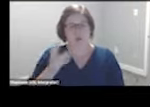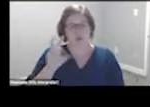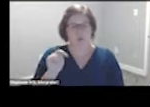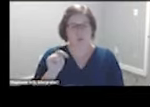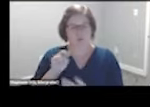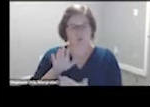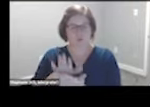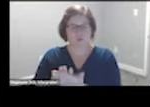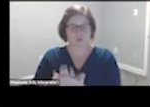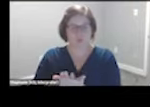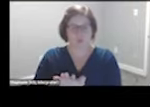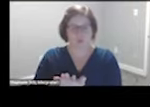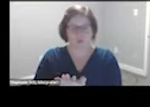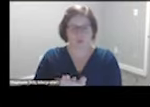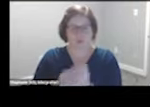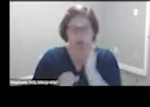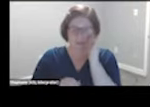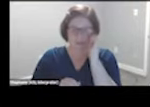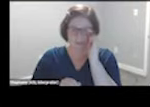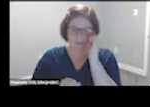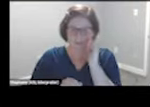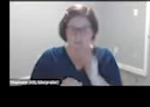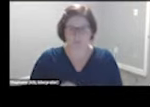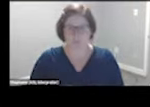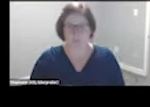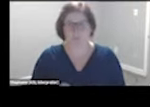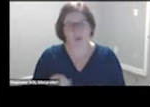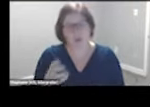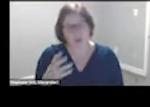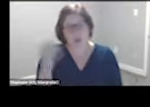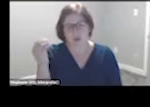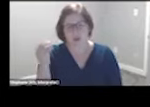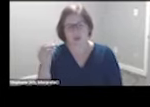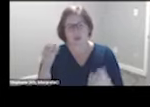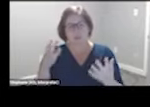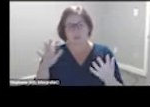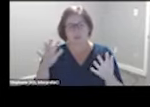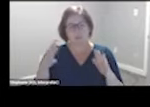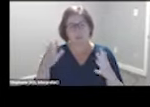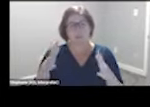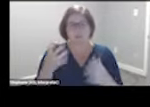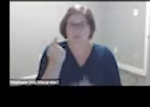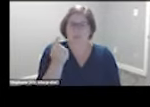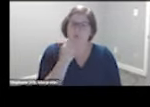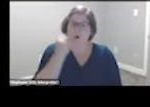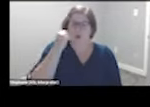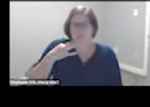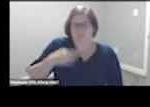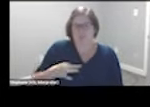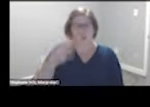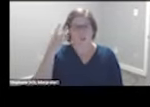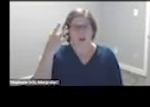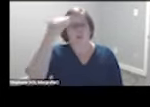Advanced Institute of Science and Technology. And it's kind of like a homegrown advantage because Korea's